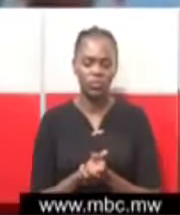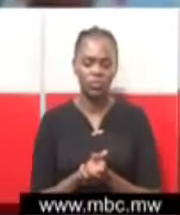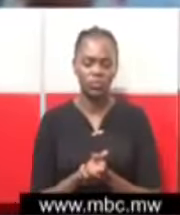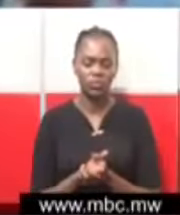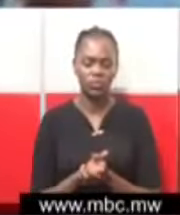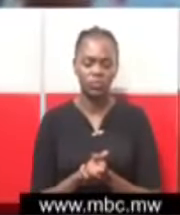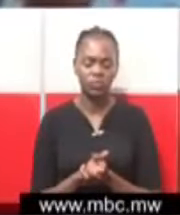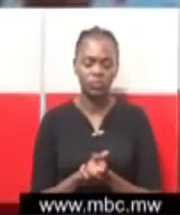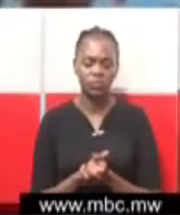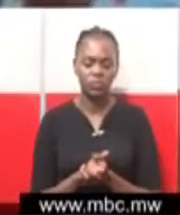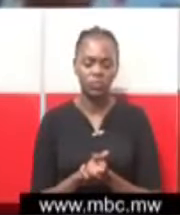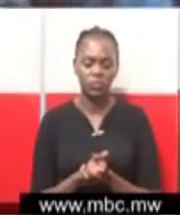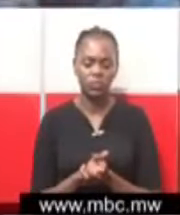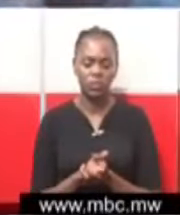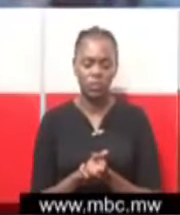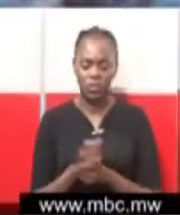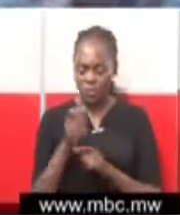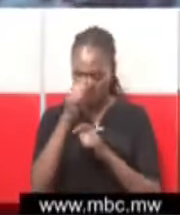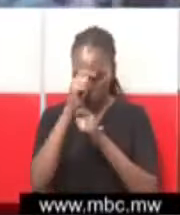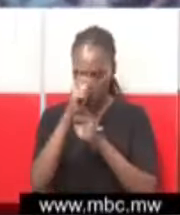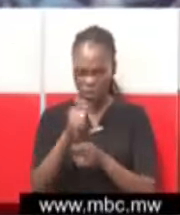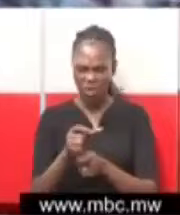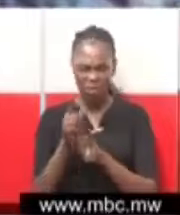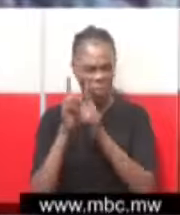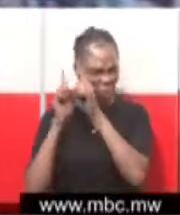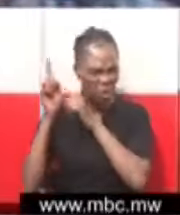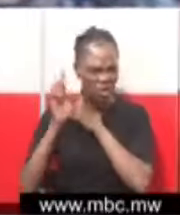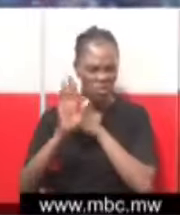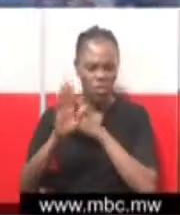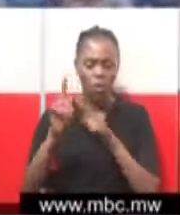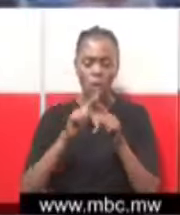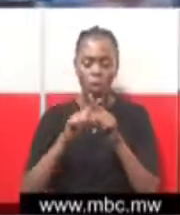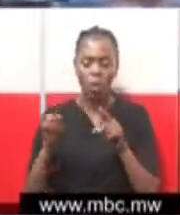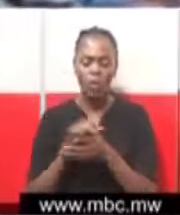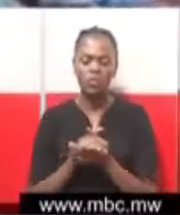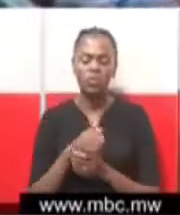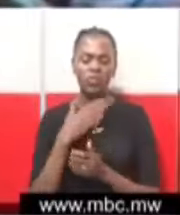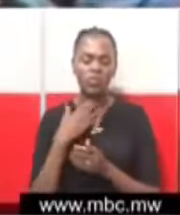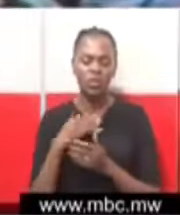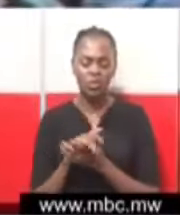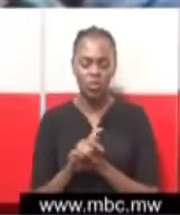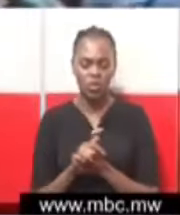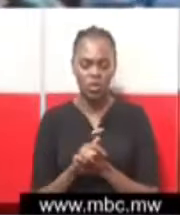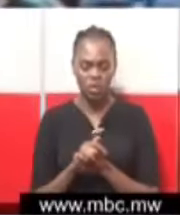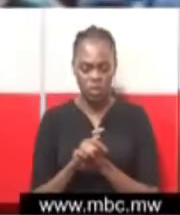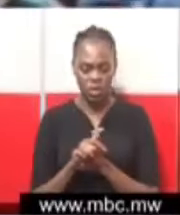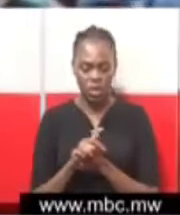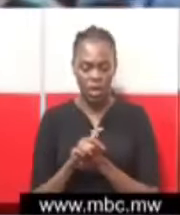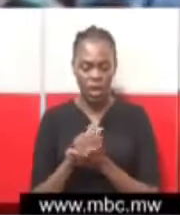We respect their decision, but they should also respect the decision of the party. And the party